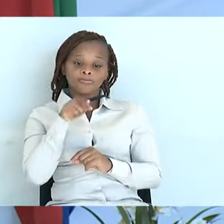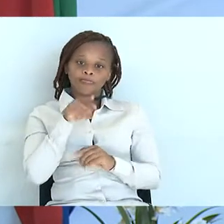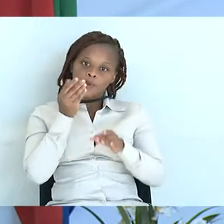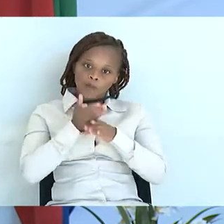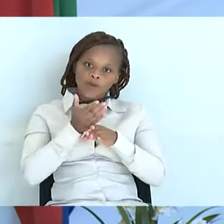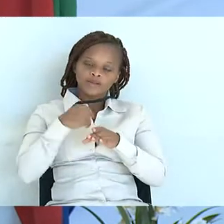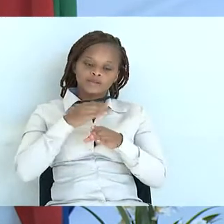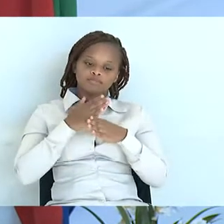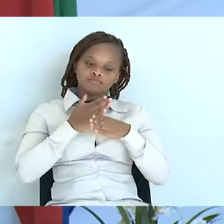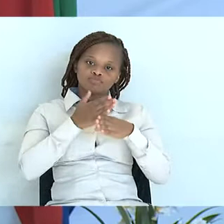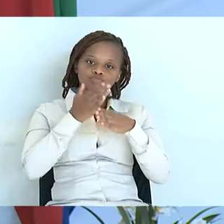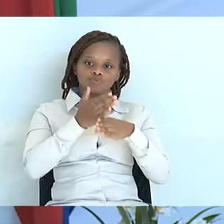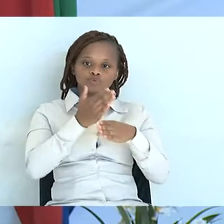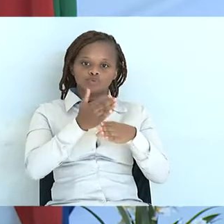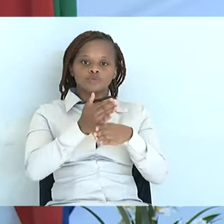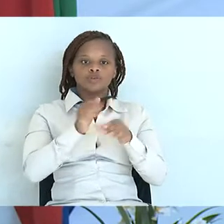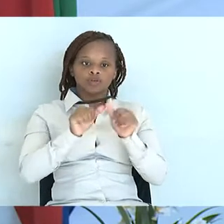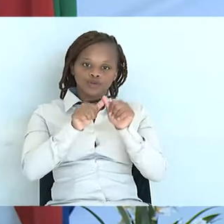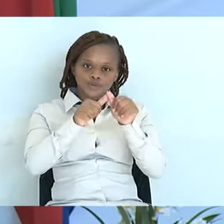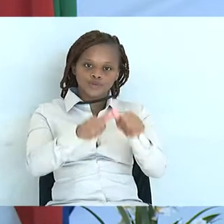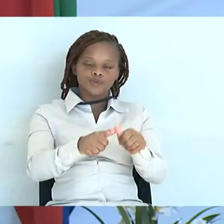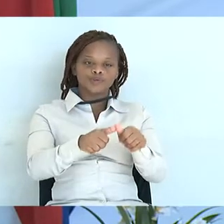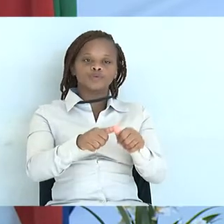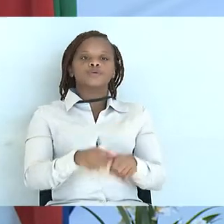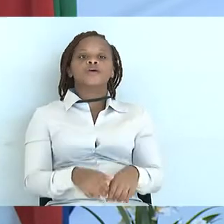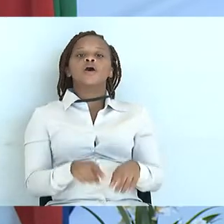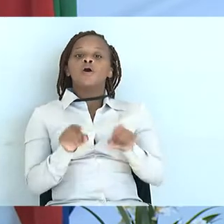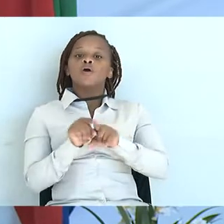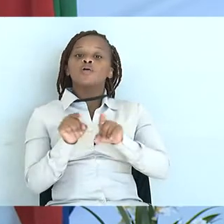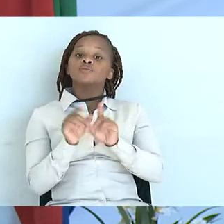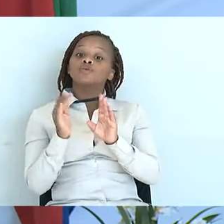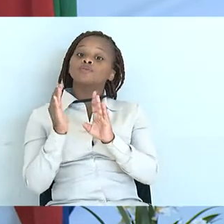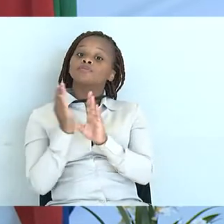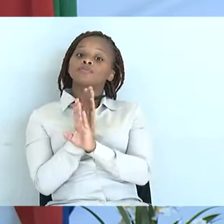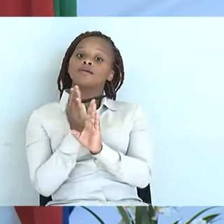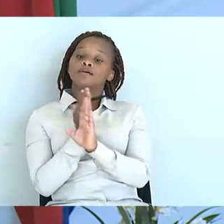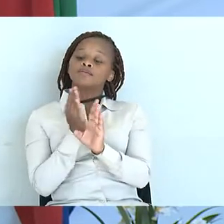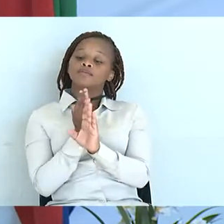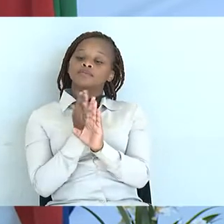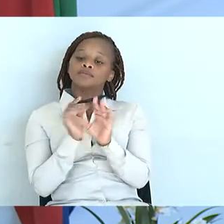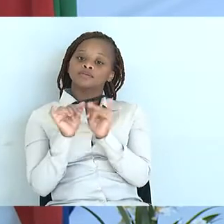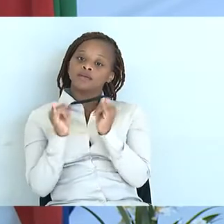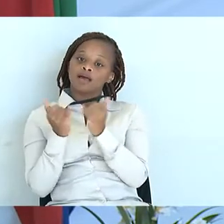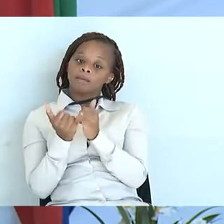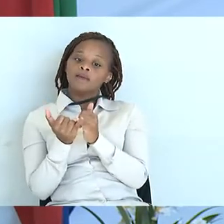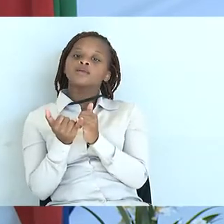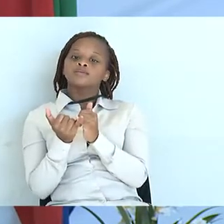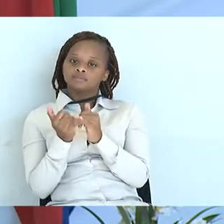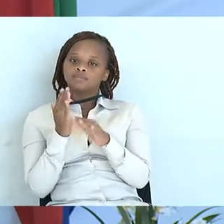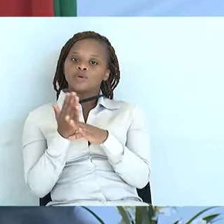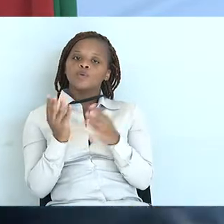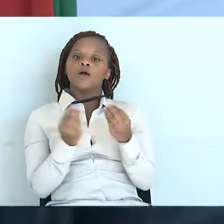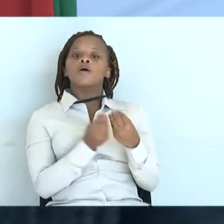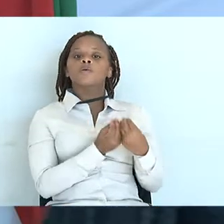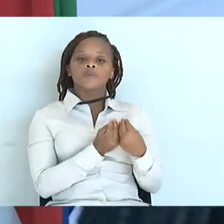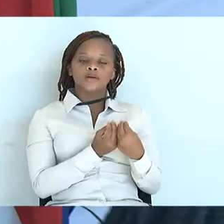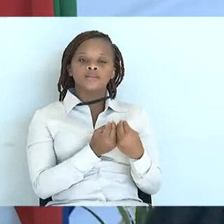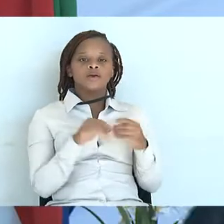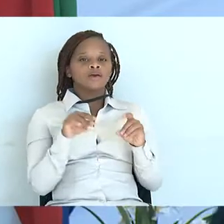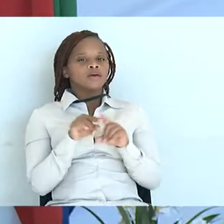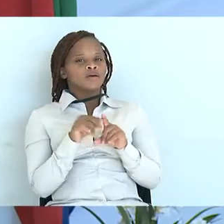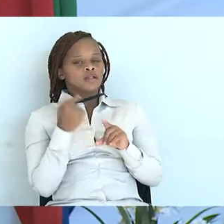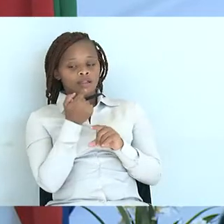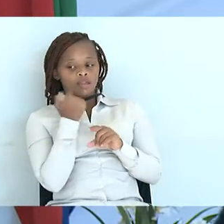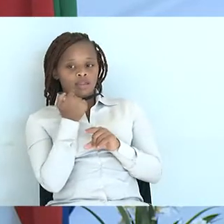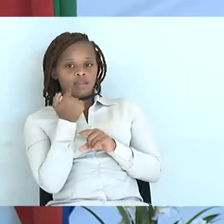private sector buy-in and commitment, recently we presented to the South African Investment